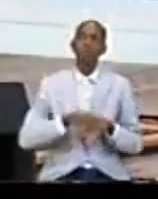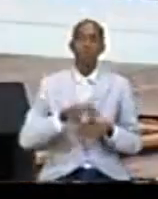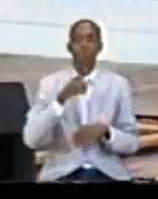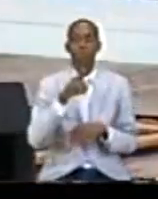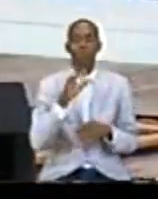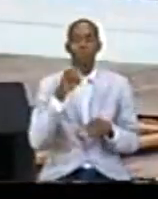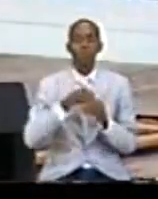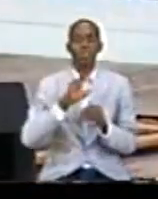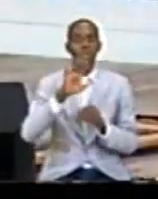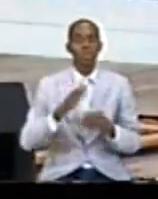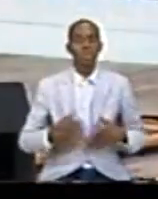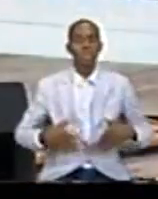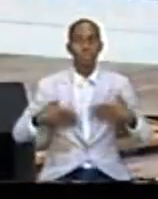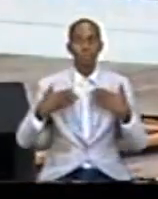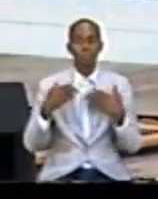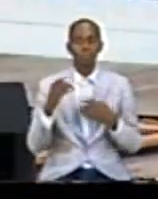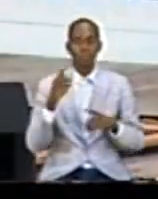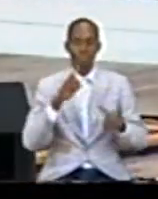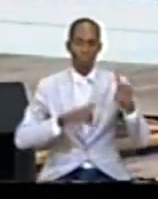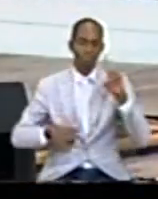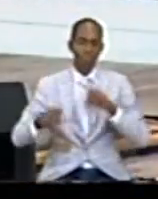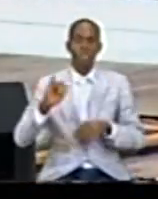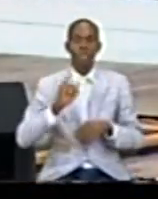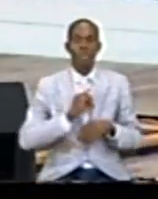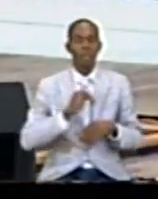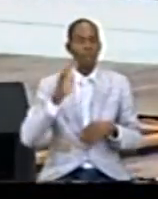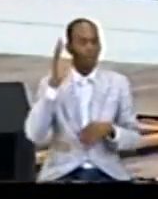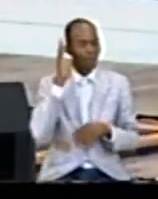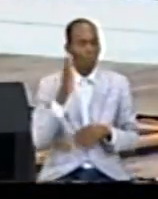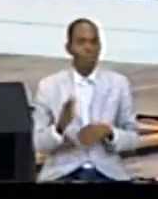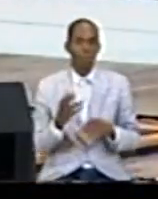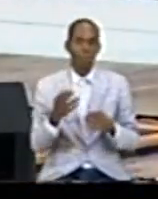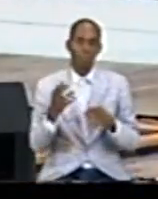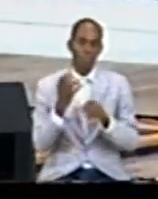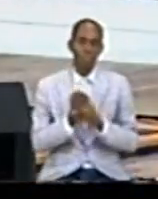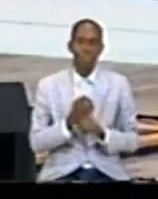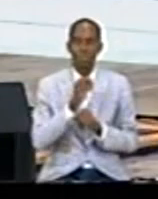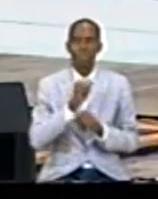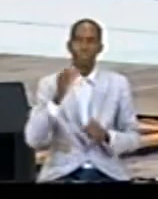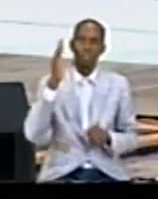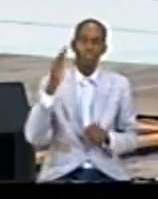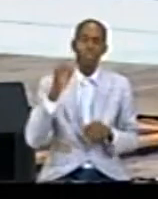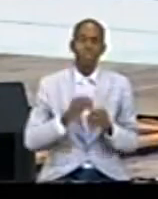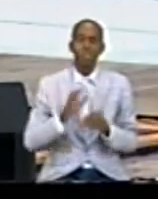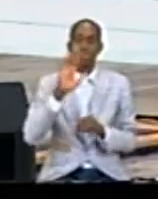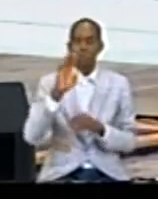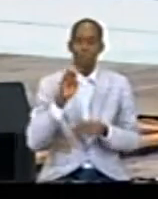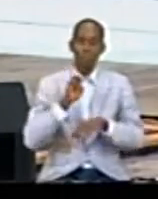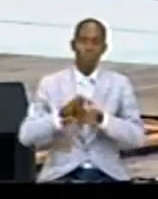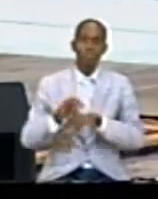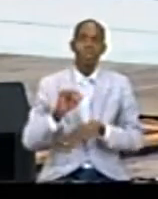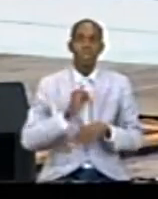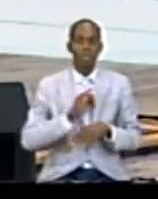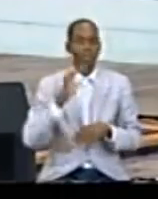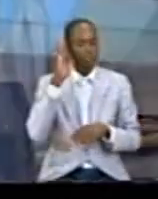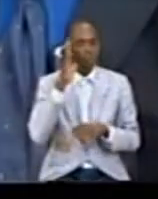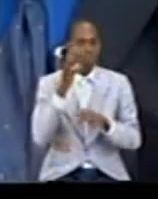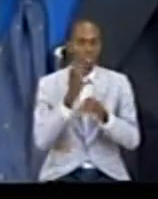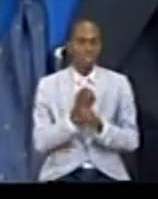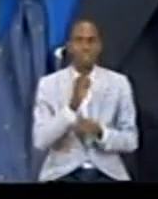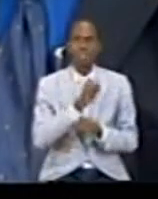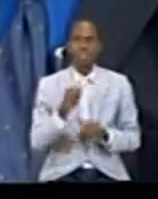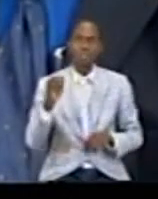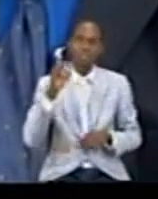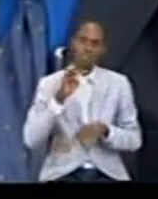your life, I will record a testimony. I said, in your ministry, I will record a testimony.